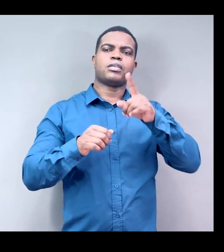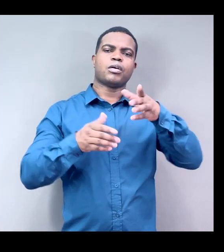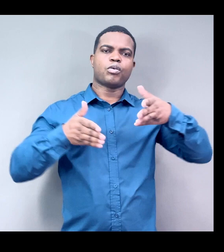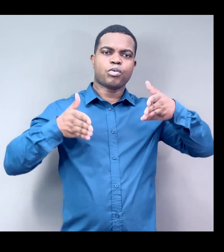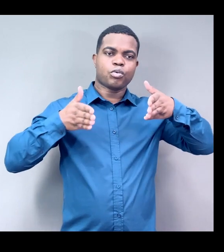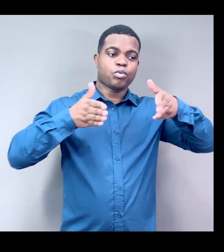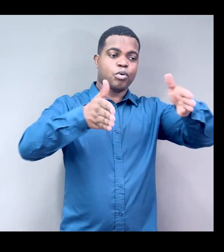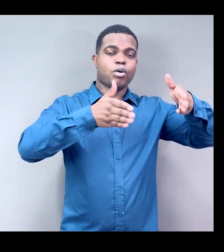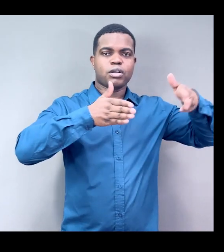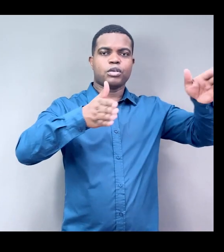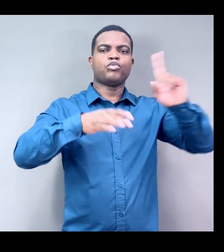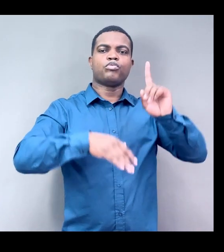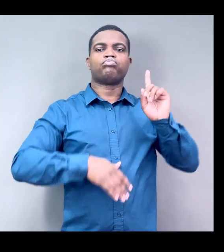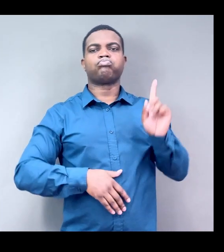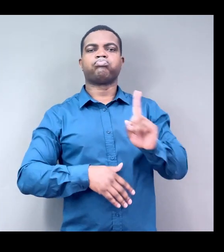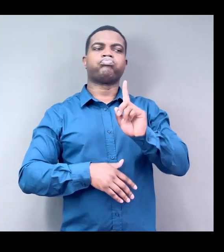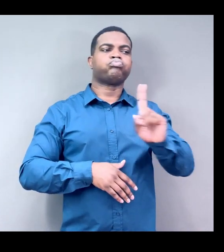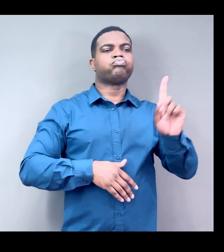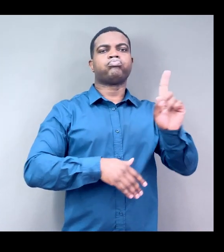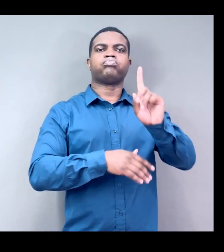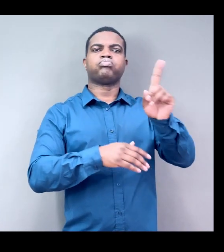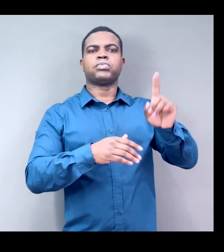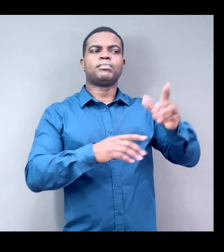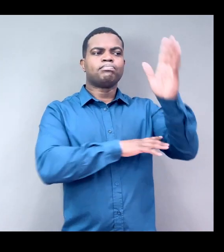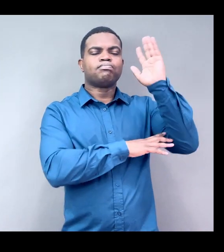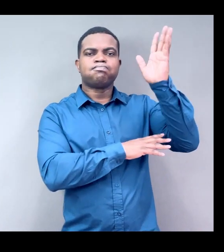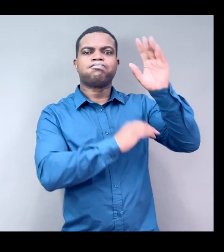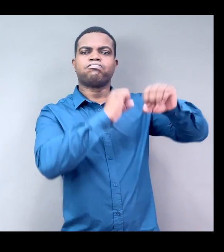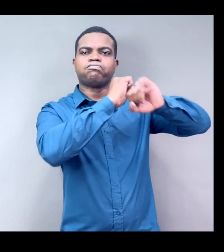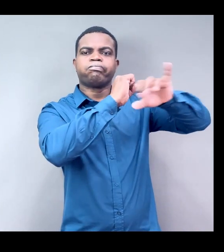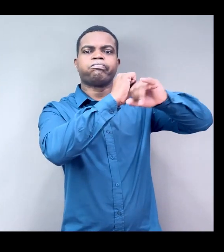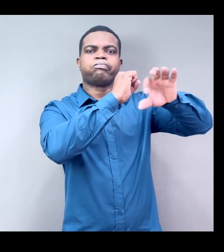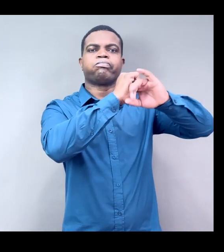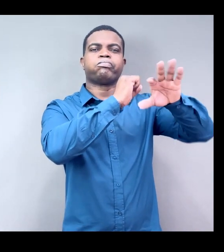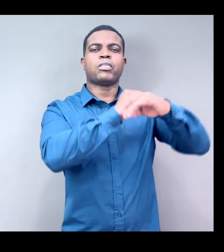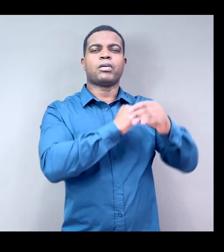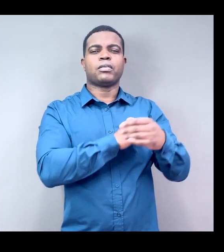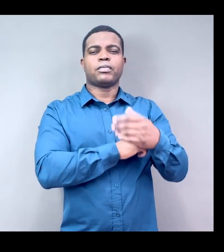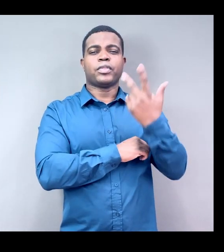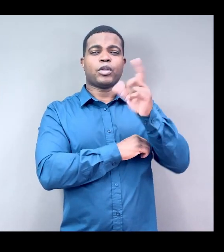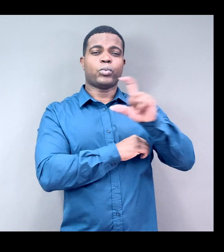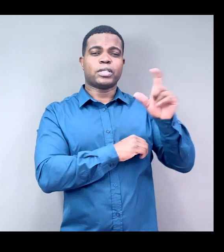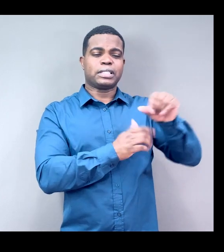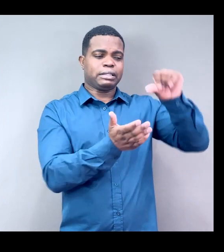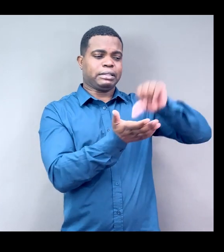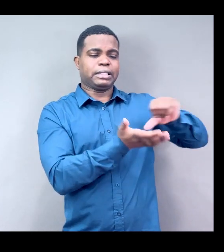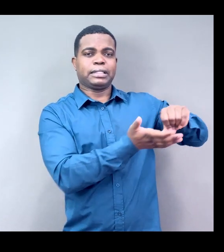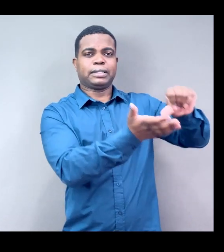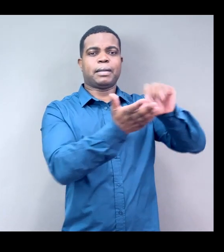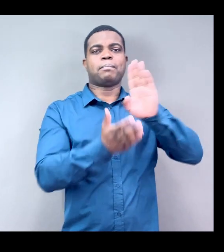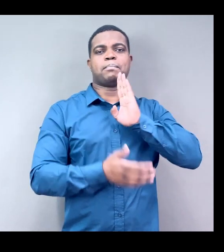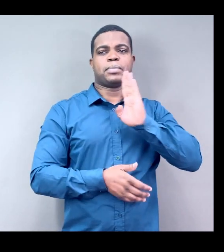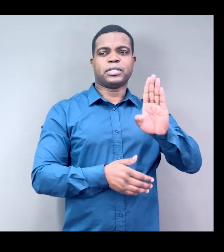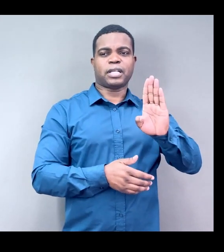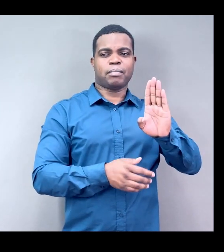like conduct 6 roadwork campaigns within 3 weeks in major cities across Belgium